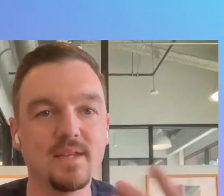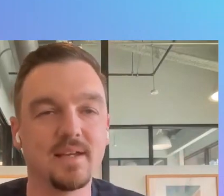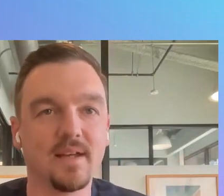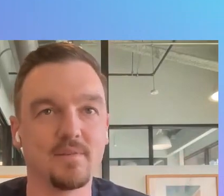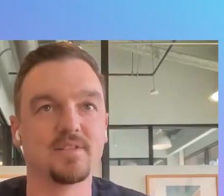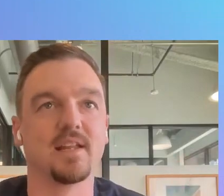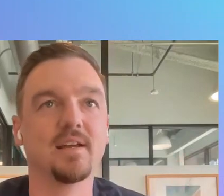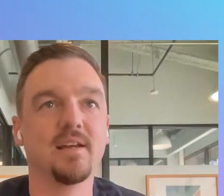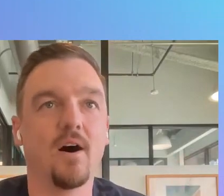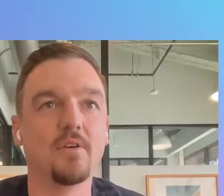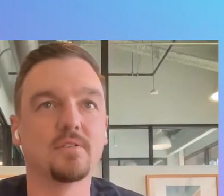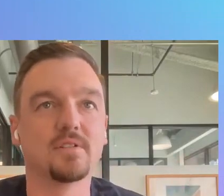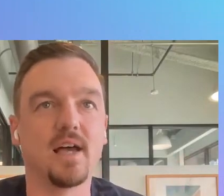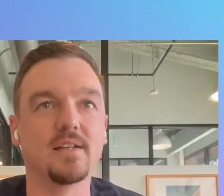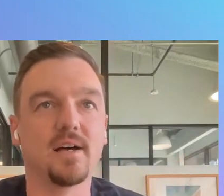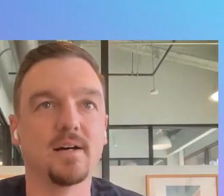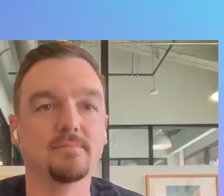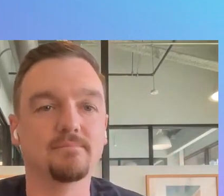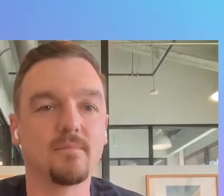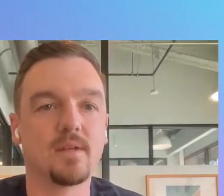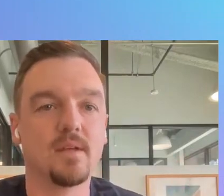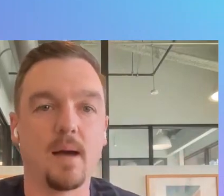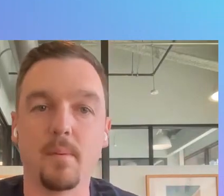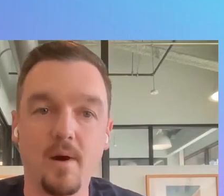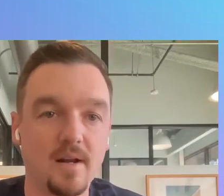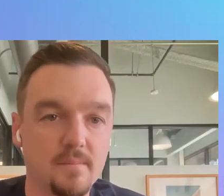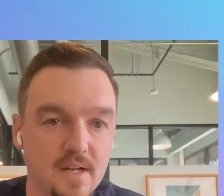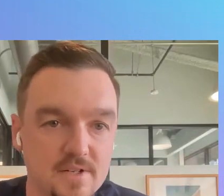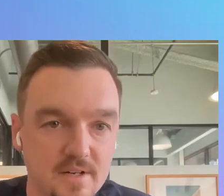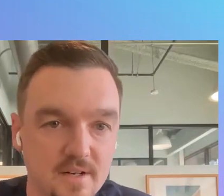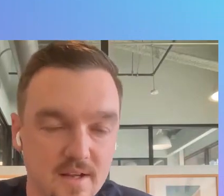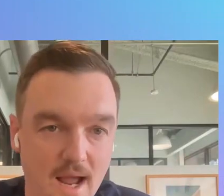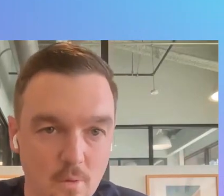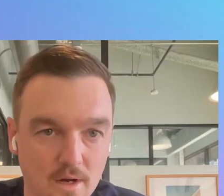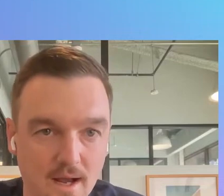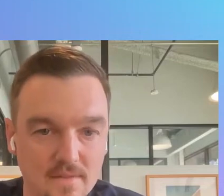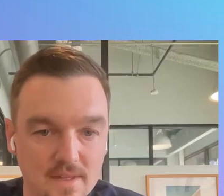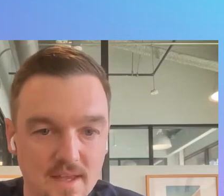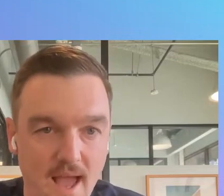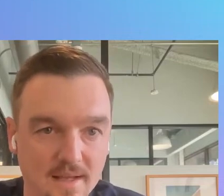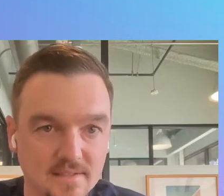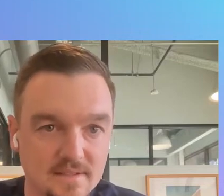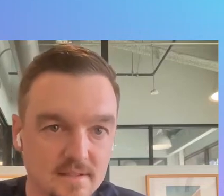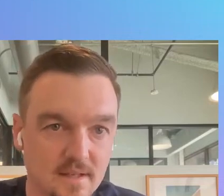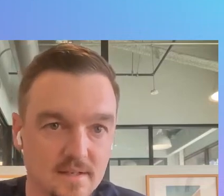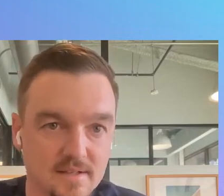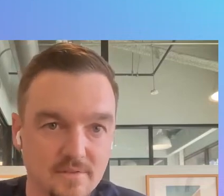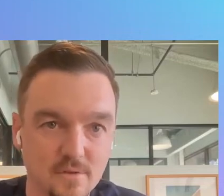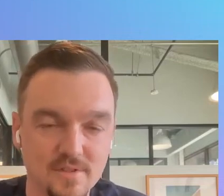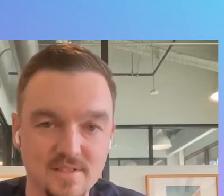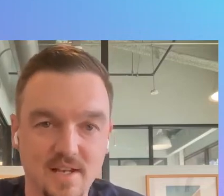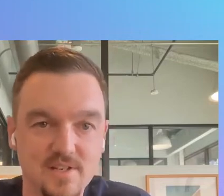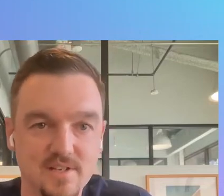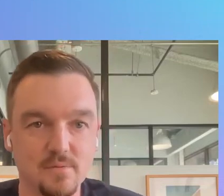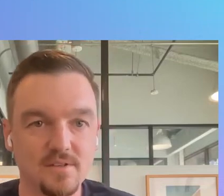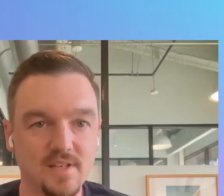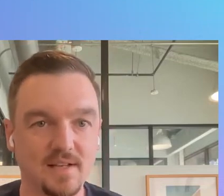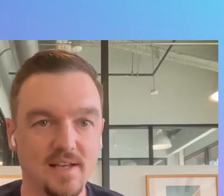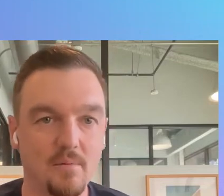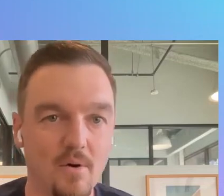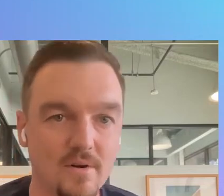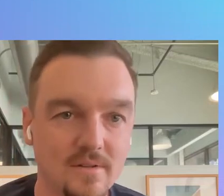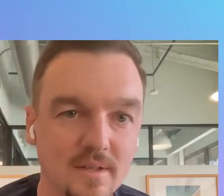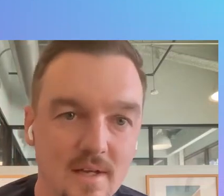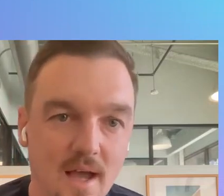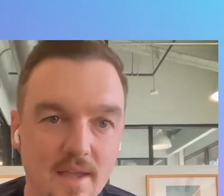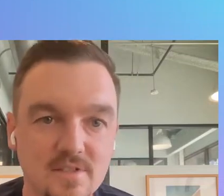headliner, me. I'm just kidding. All jokes aside, I'm a product manager. I work on the Axe DevTools extension as well as the Axe